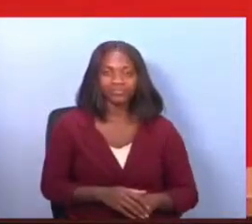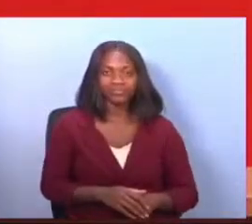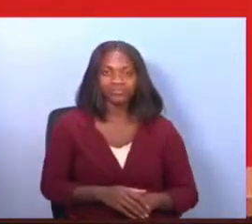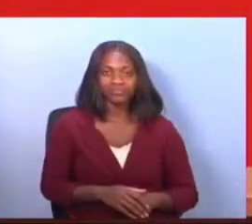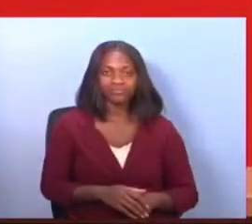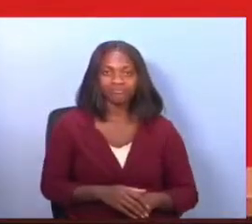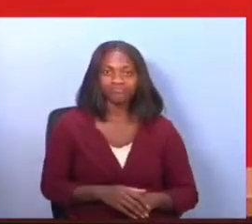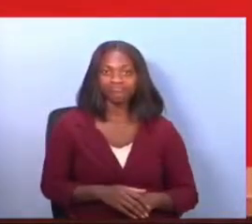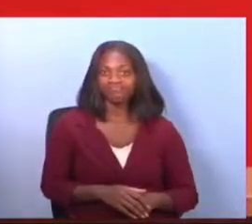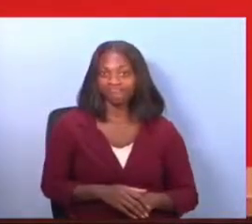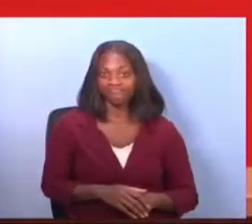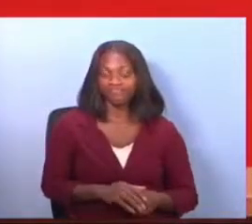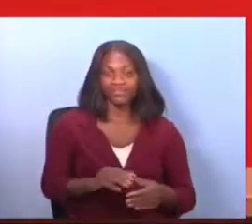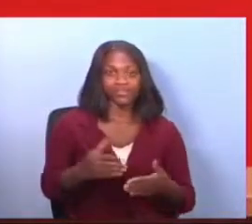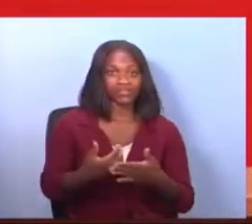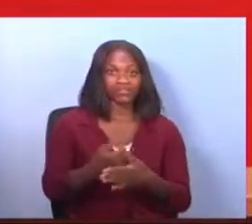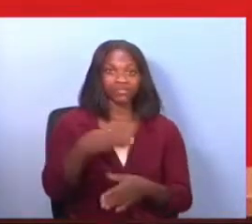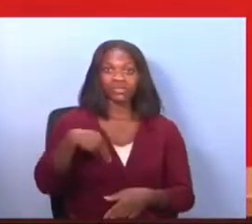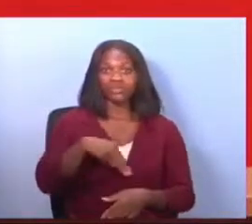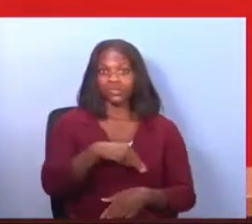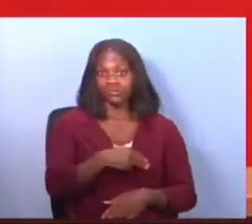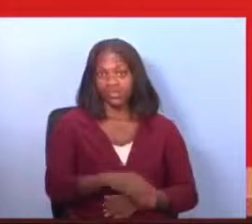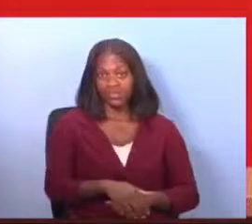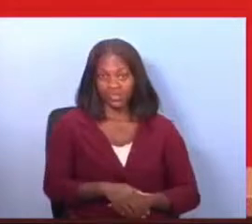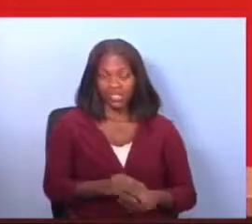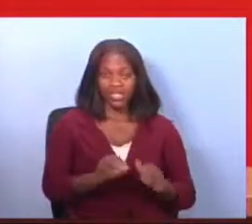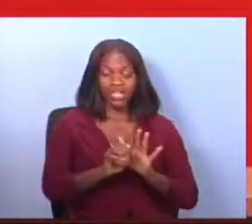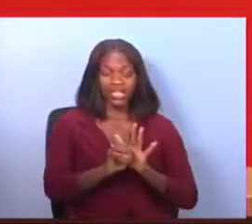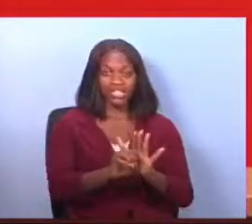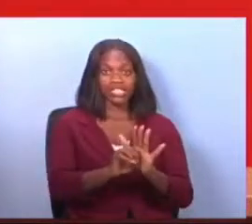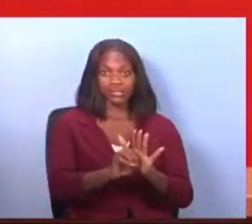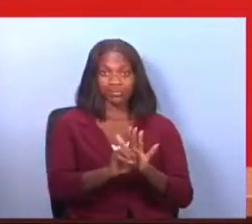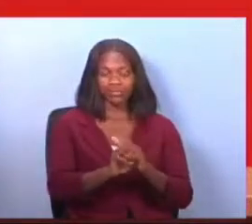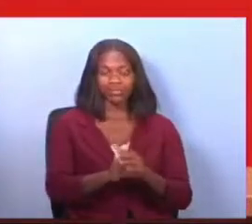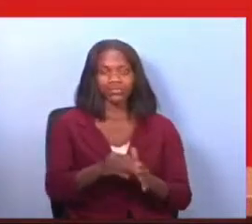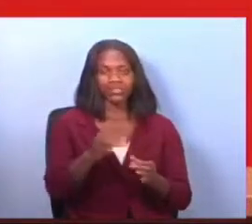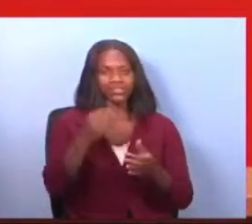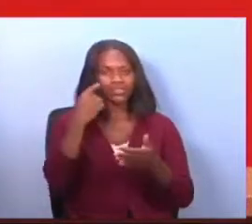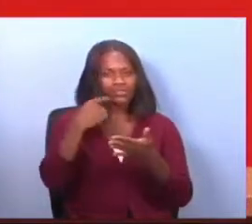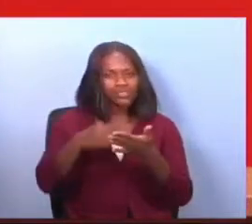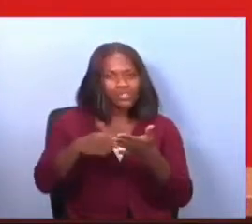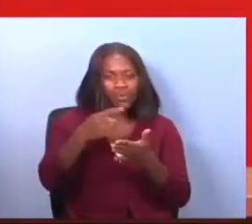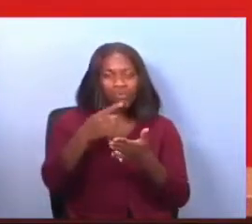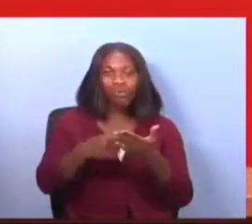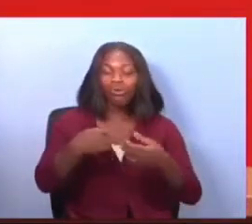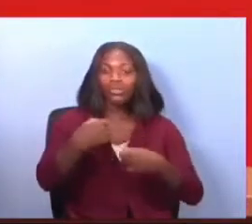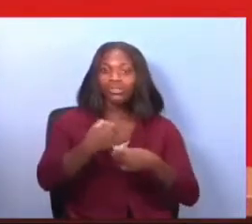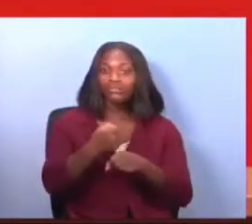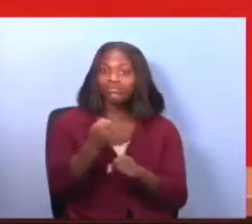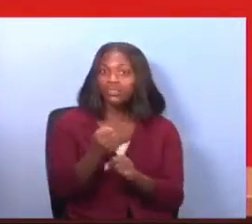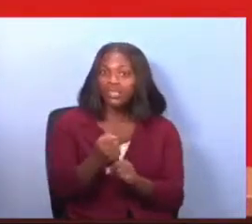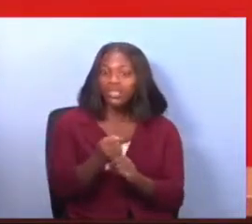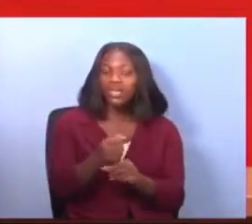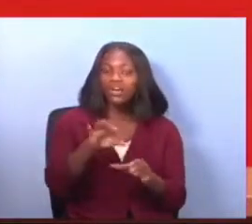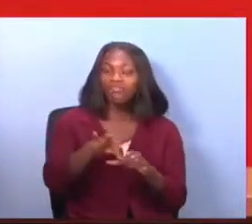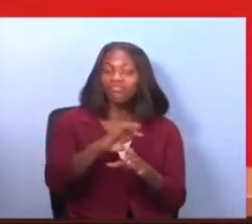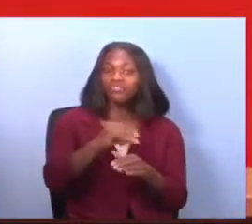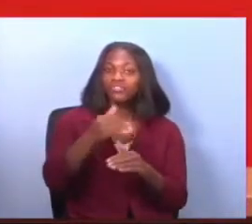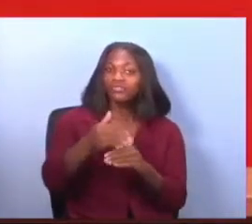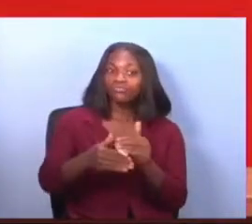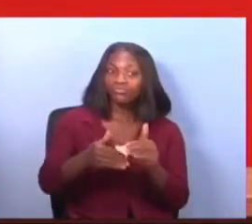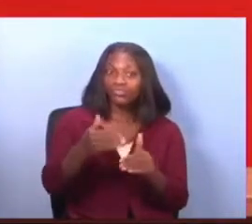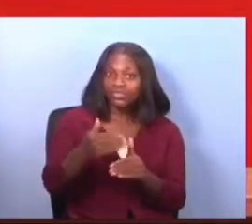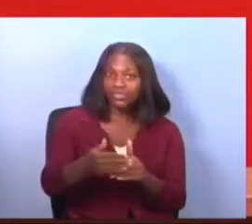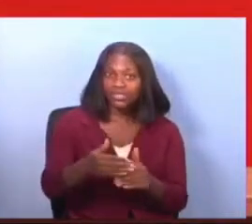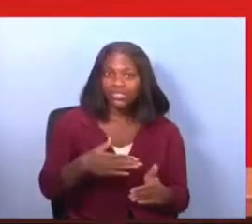members. For instance, if we look at what constitutes votes and proceedings, for the avoidance of doubt,